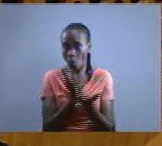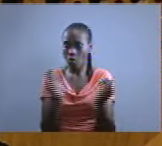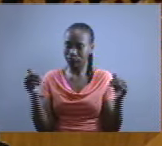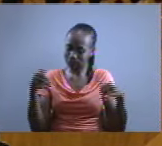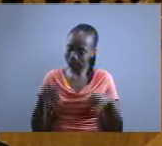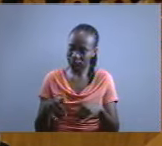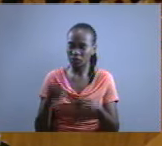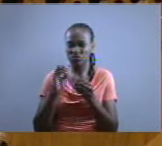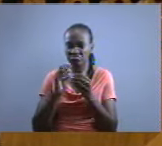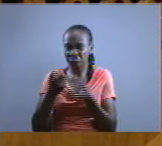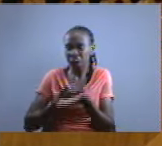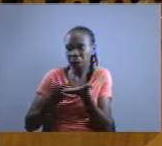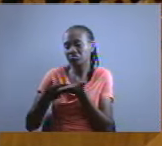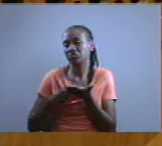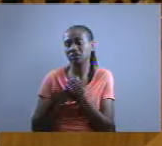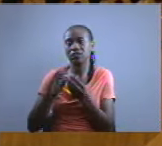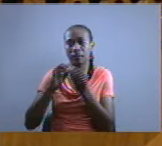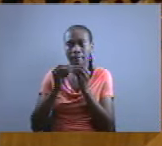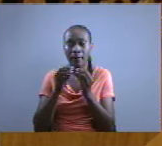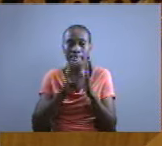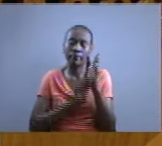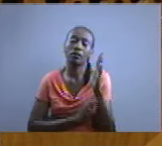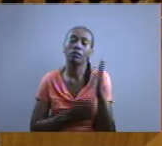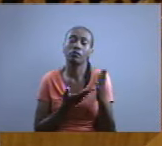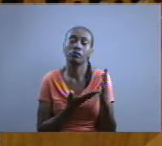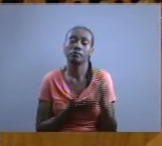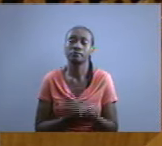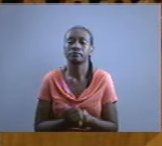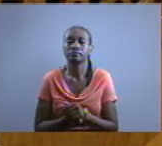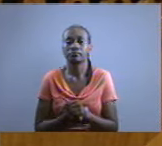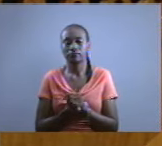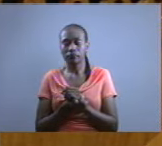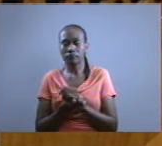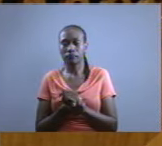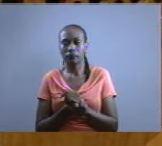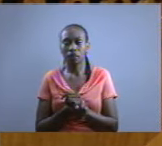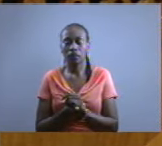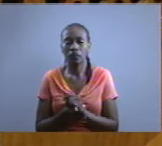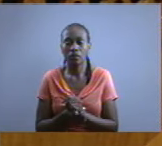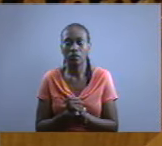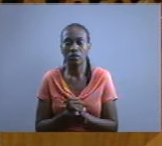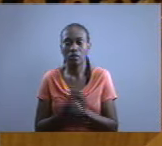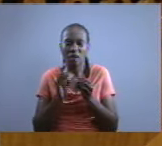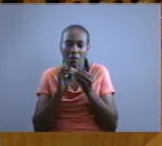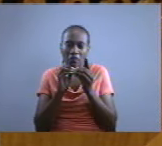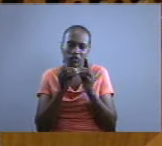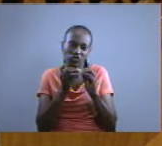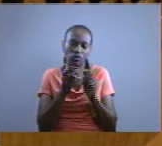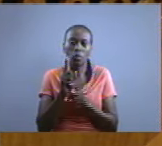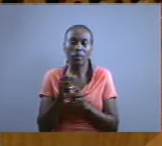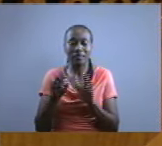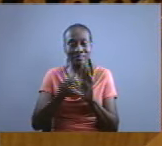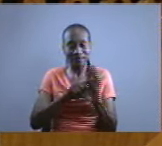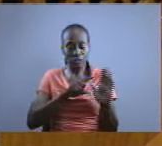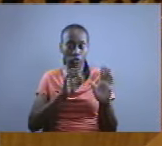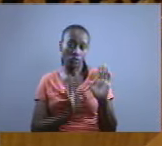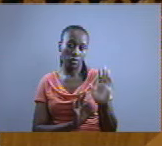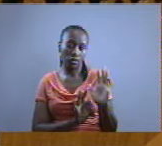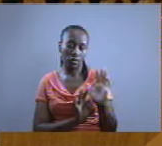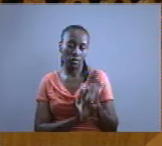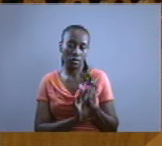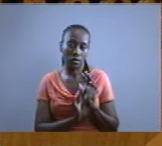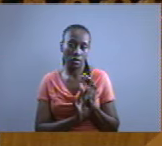the amendment of that particular act. Among other sections which need to be amended is Section 3,